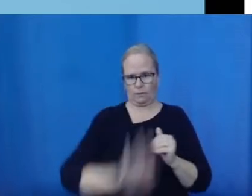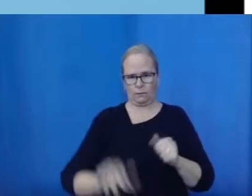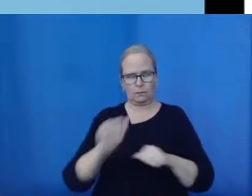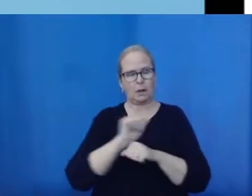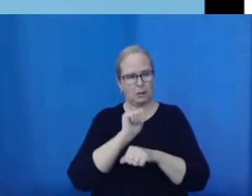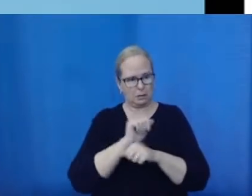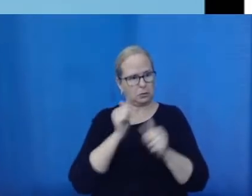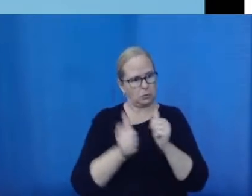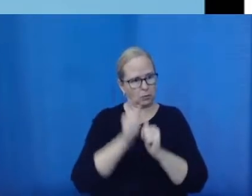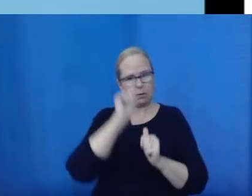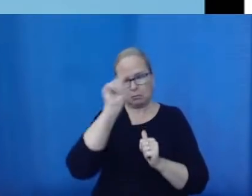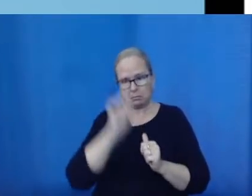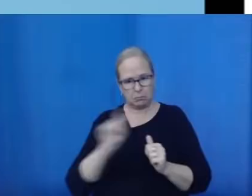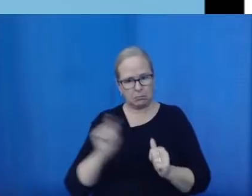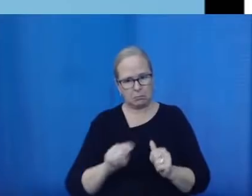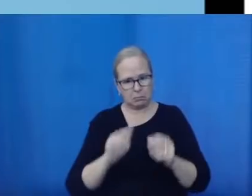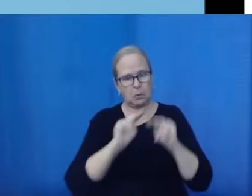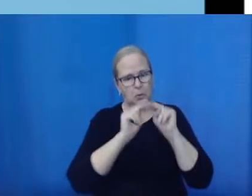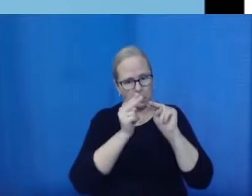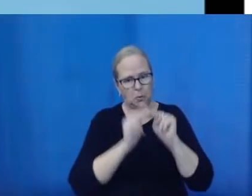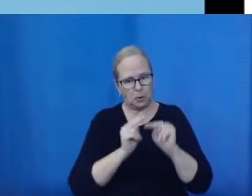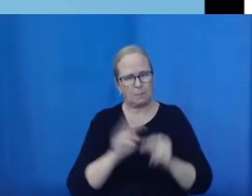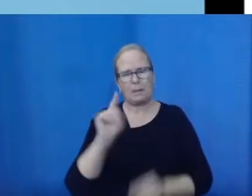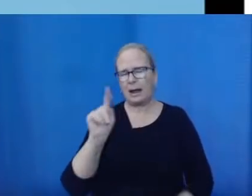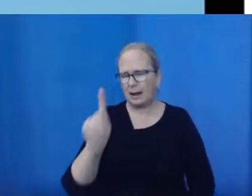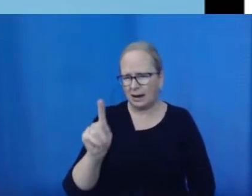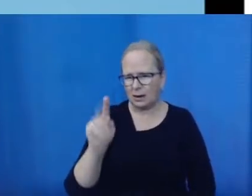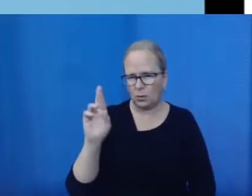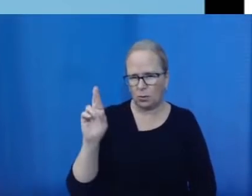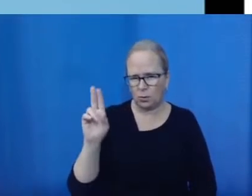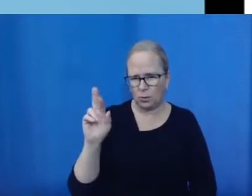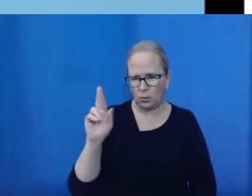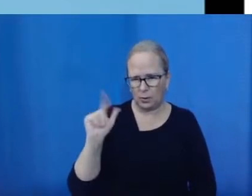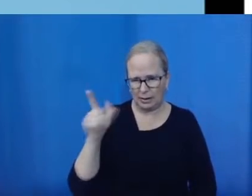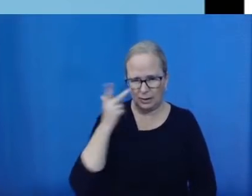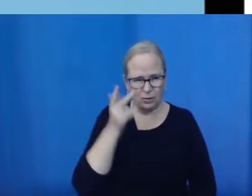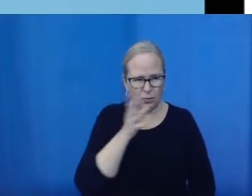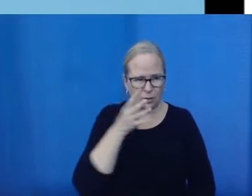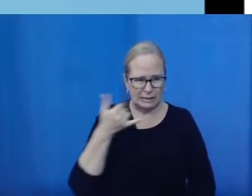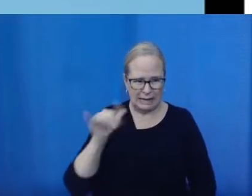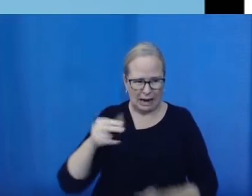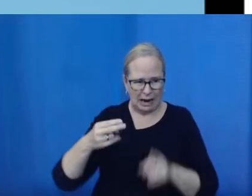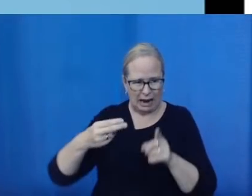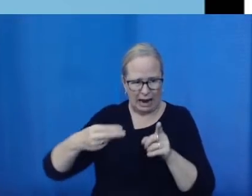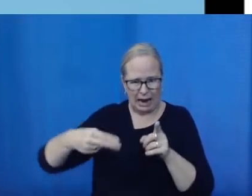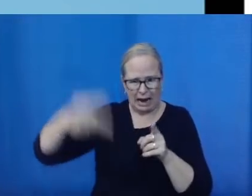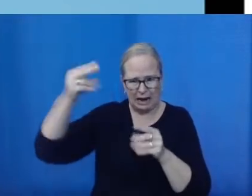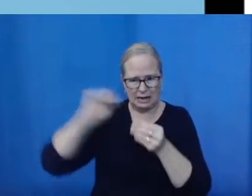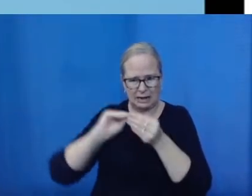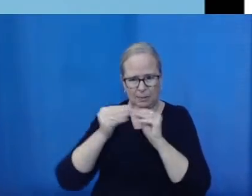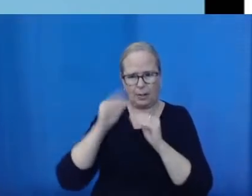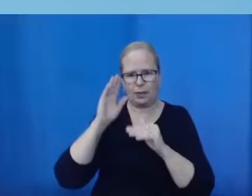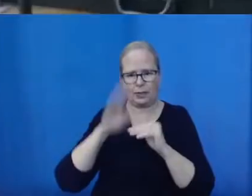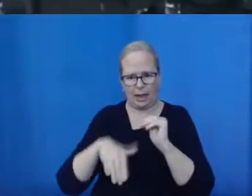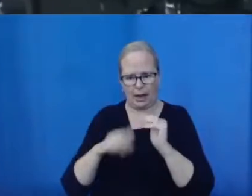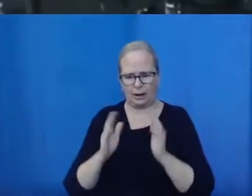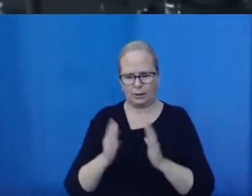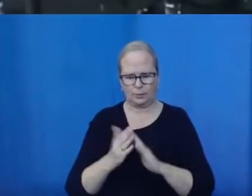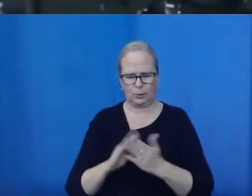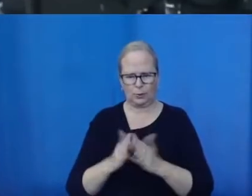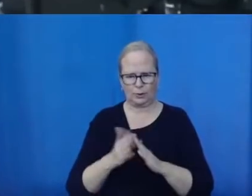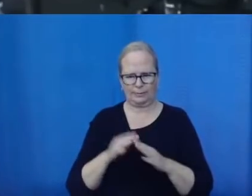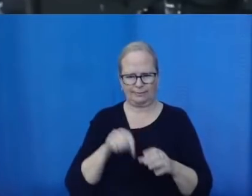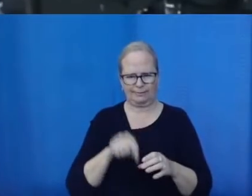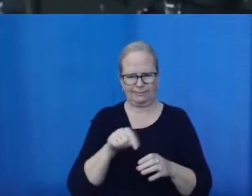higher than the urban areas are at this point. I believe that's my last slide.